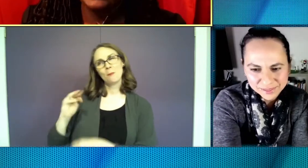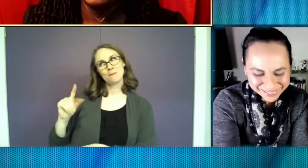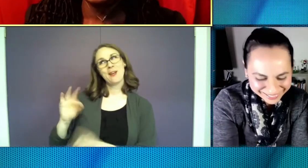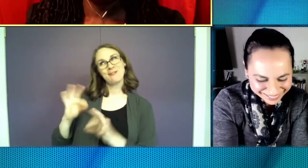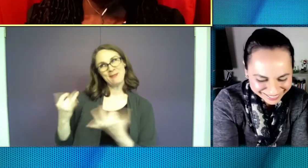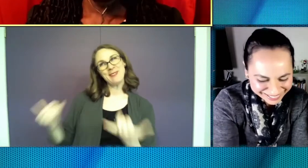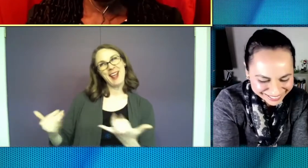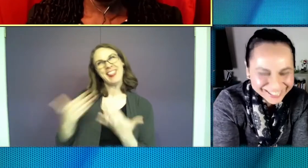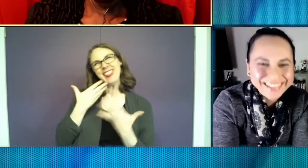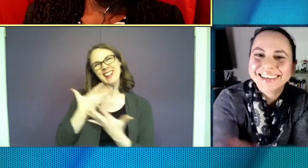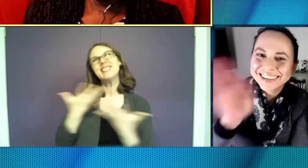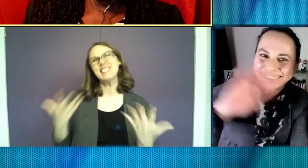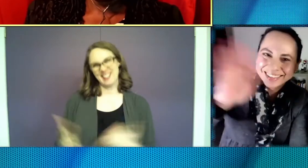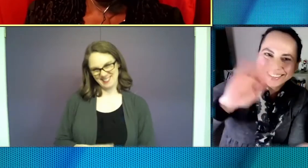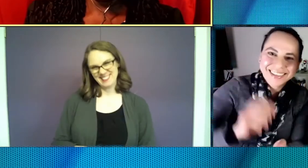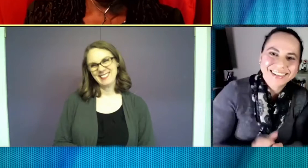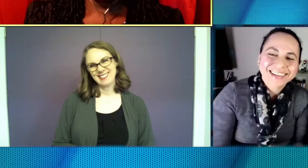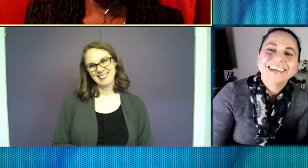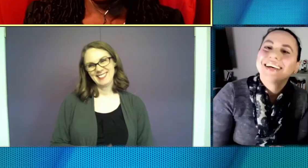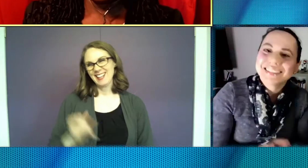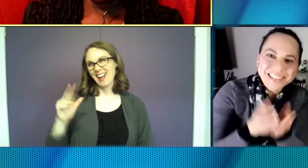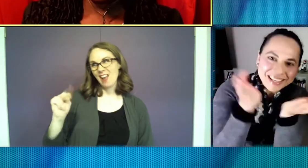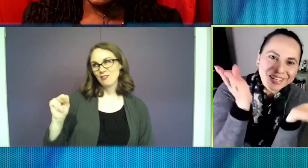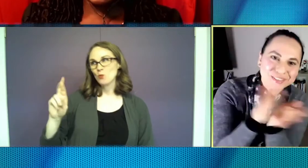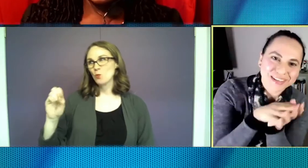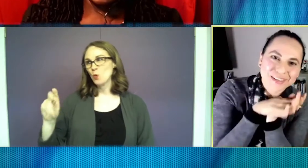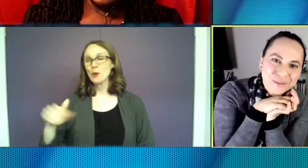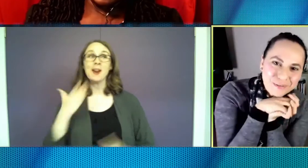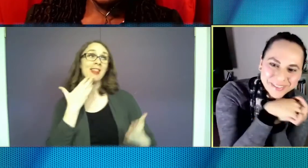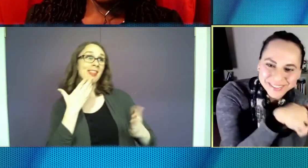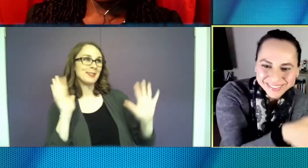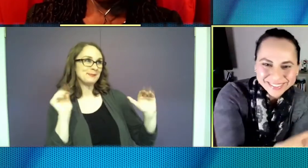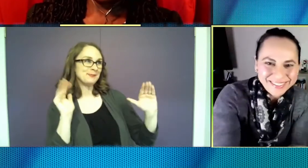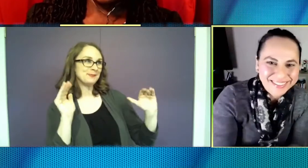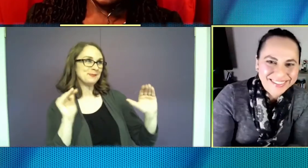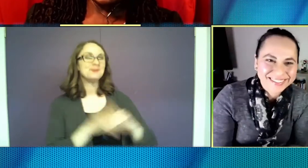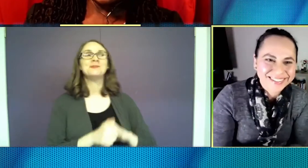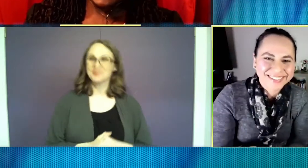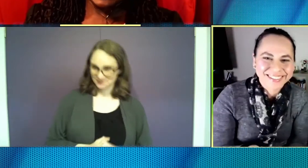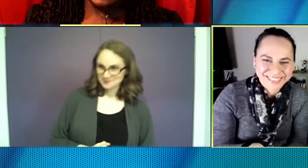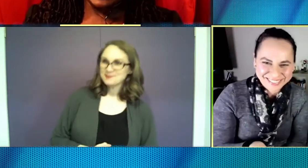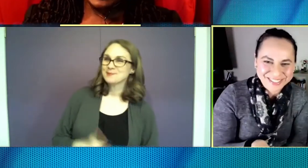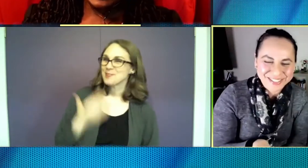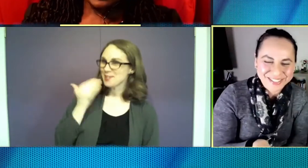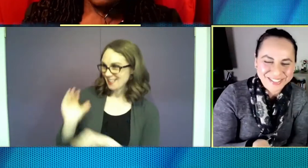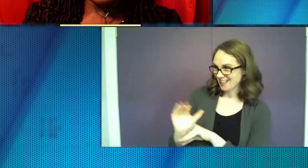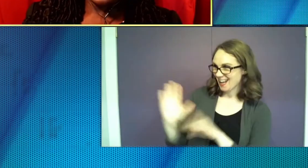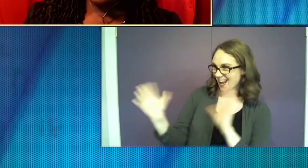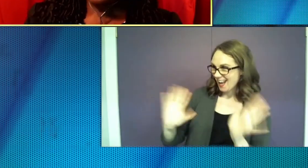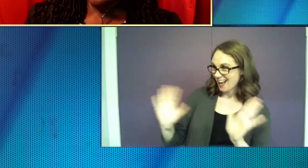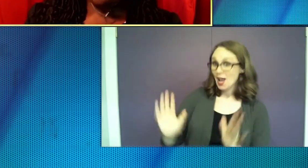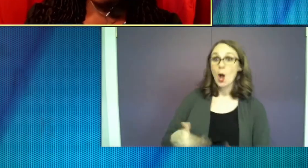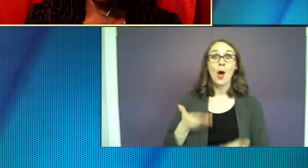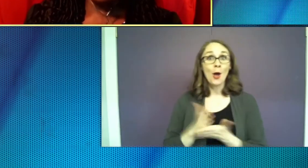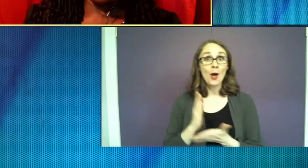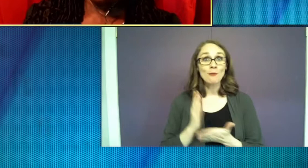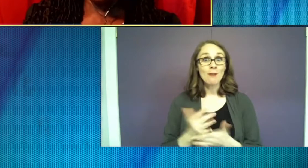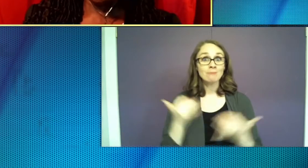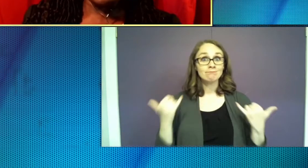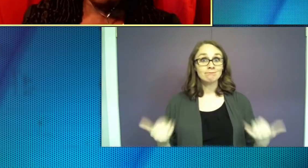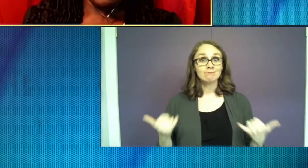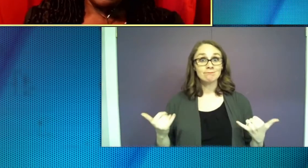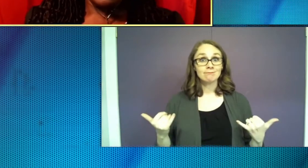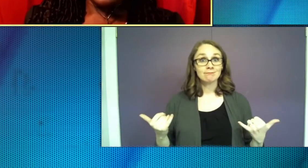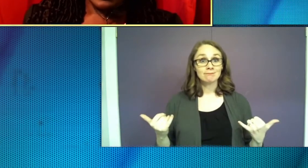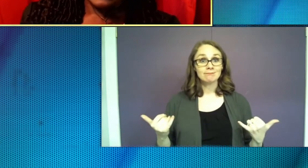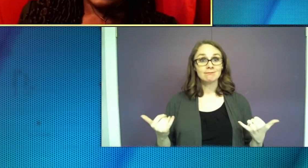now. Thank you so much, Ivan and Rosana Diaz. Thank you. Thank you. Good night. All right. So now that